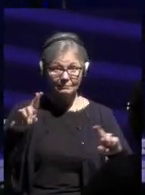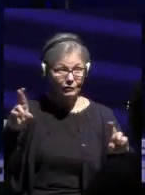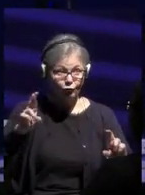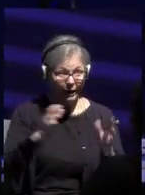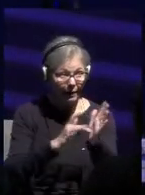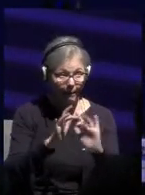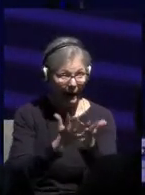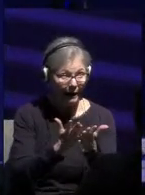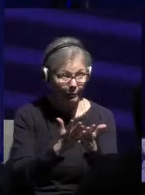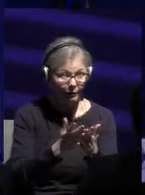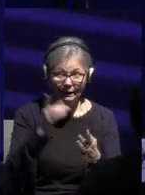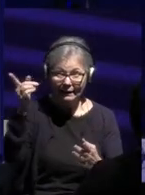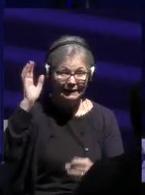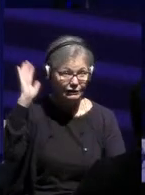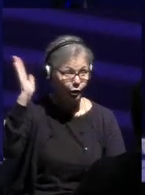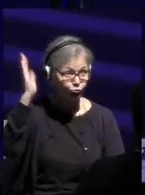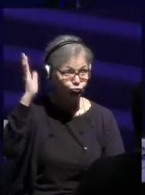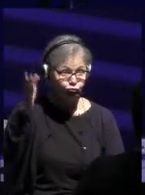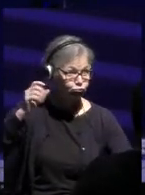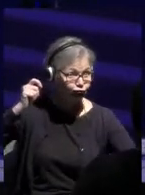quickly.